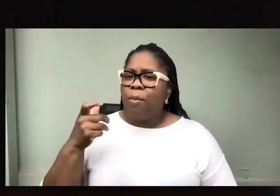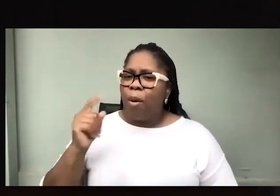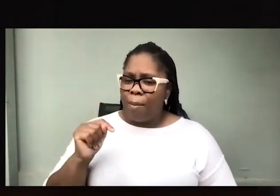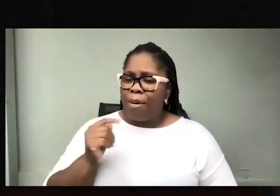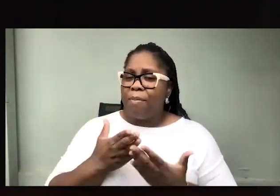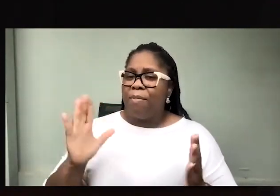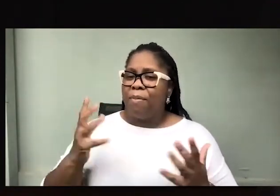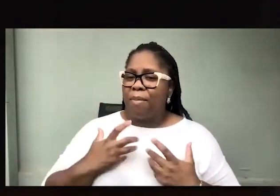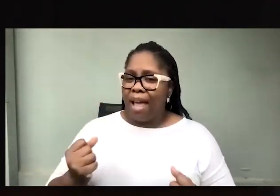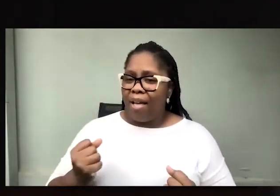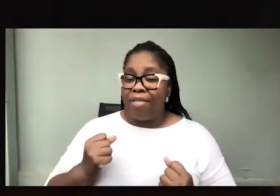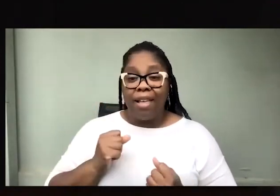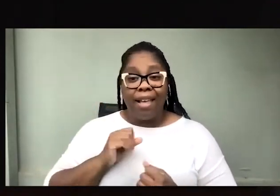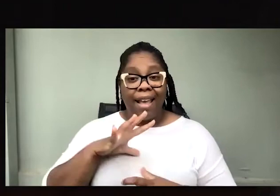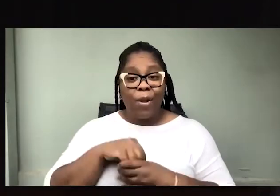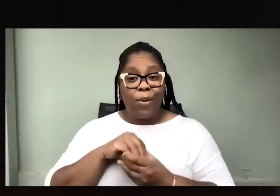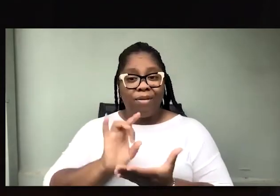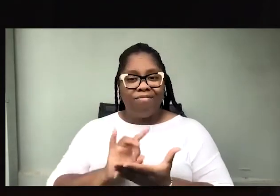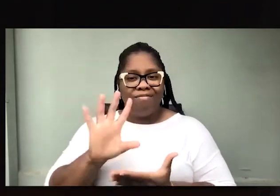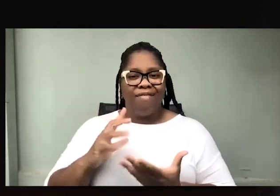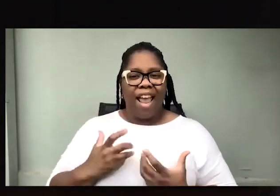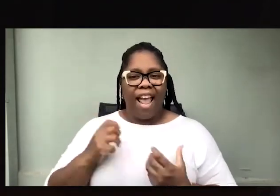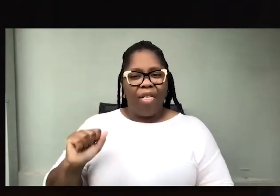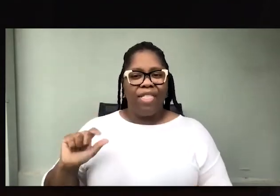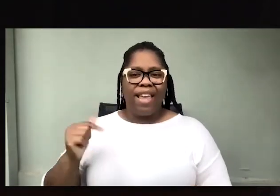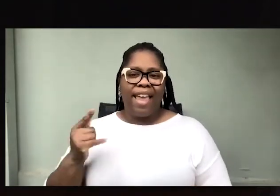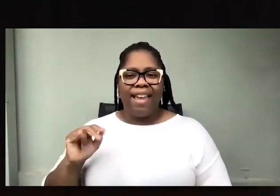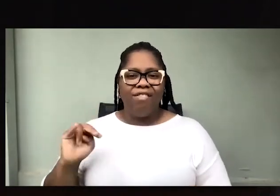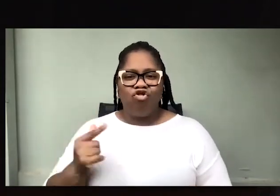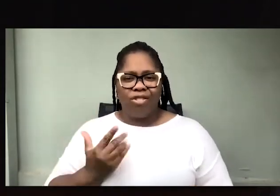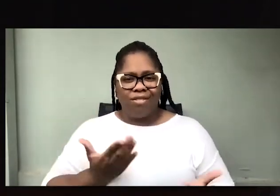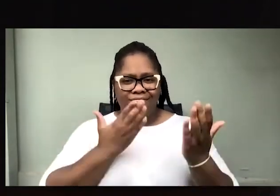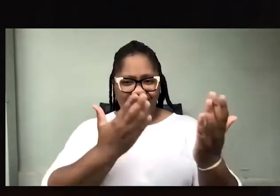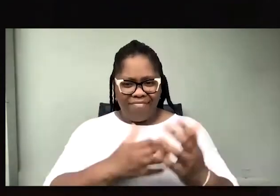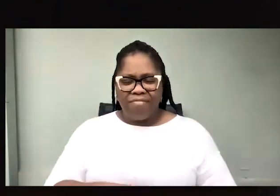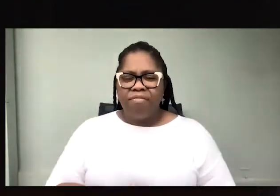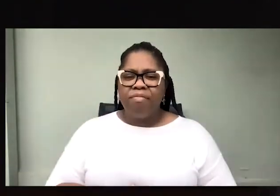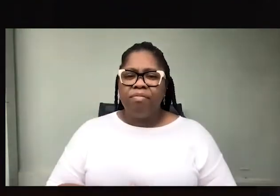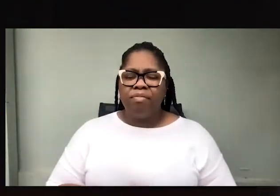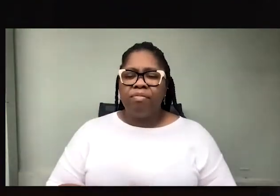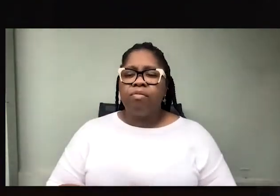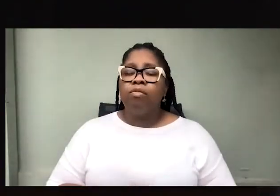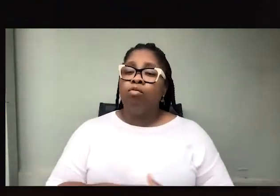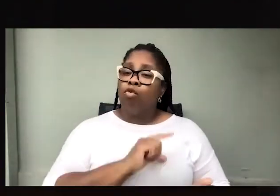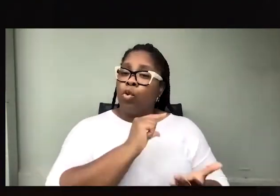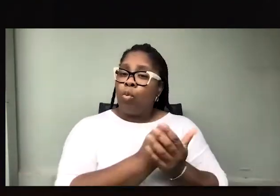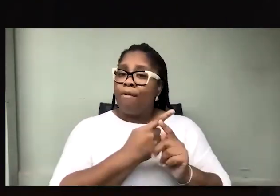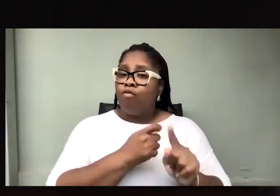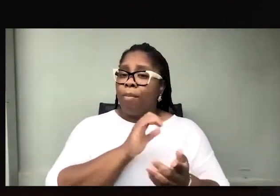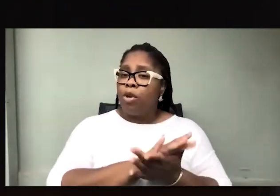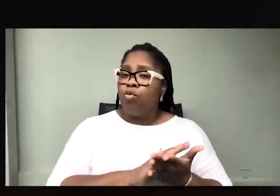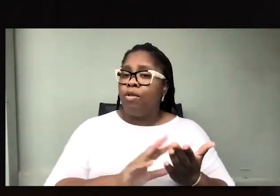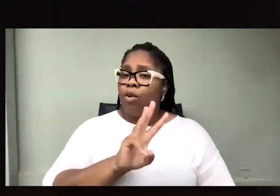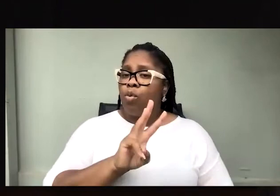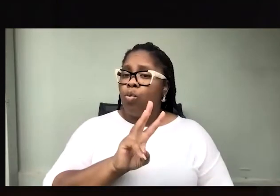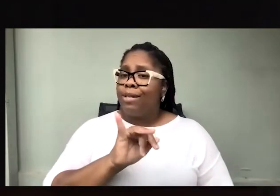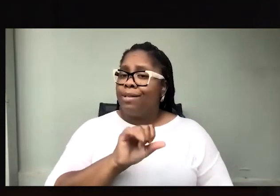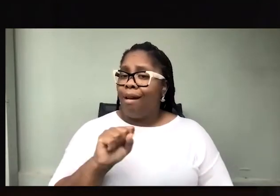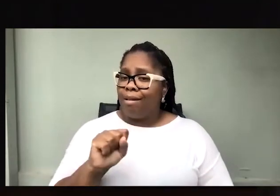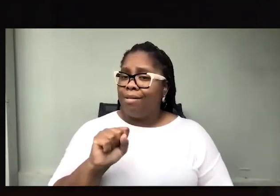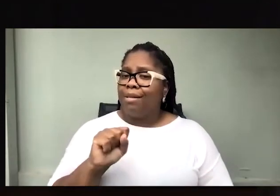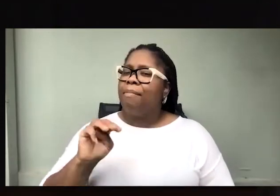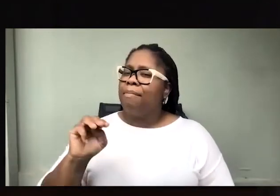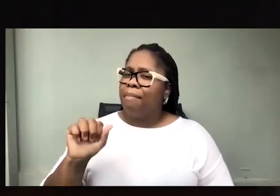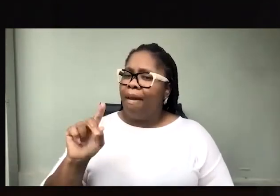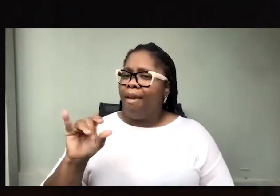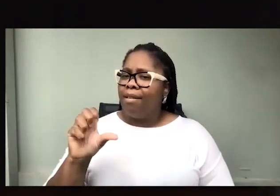the launch of the department's Healthy Aging Initiative. Following graduation from the University of Wisconsin-Madison,